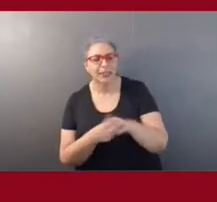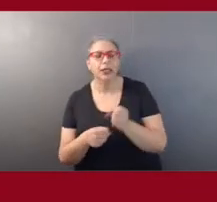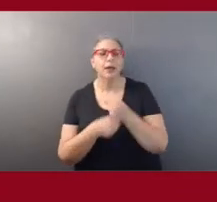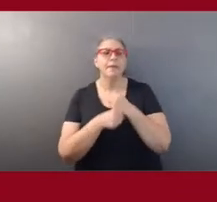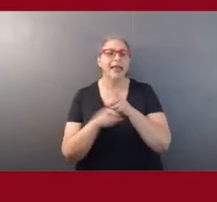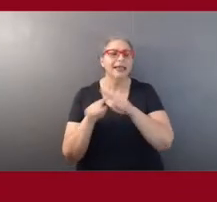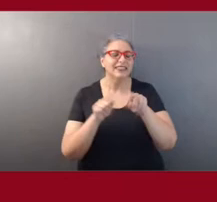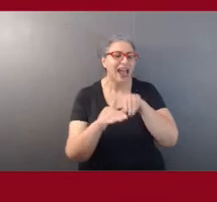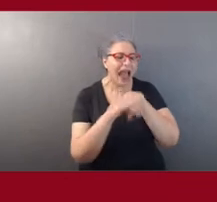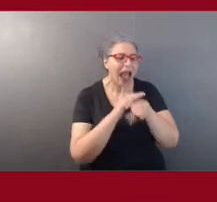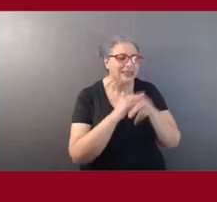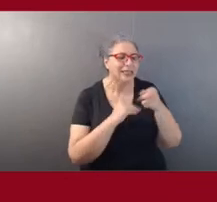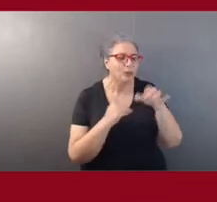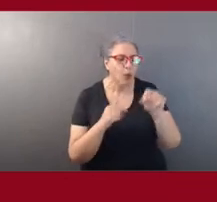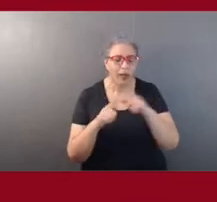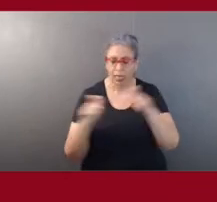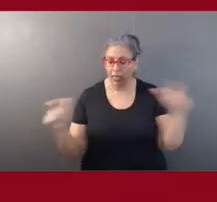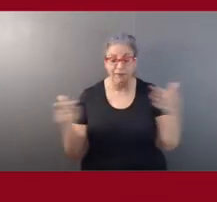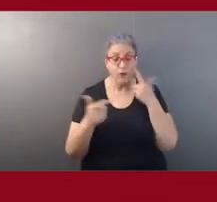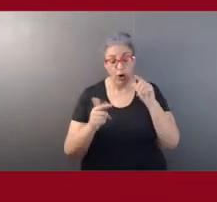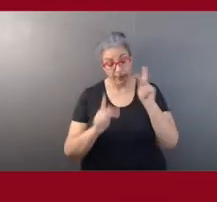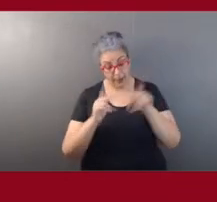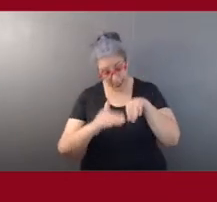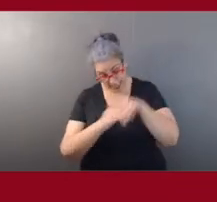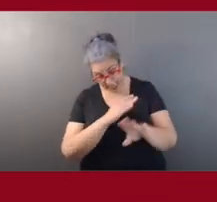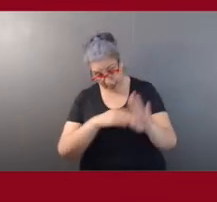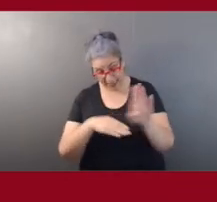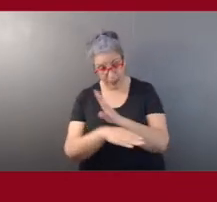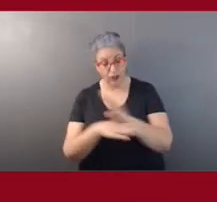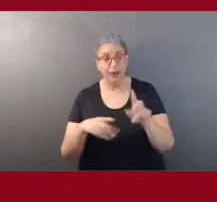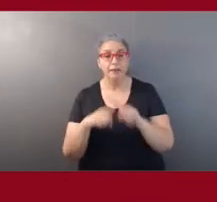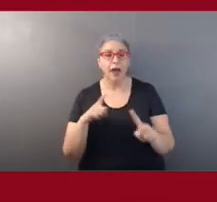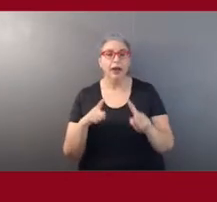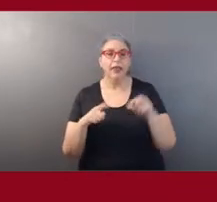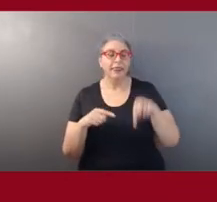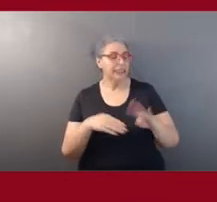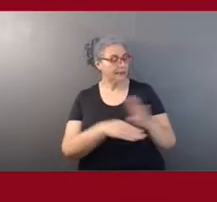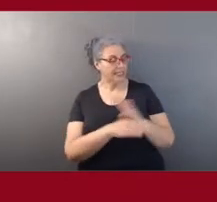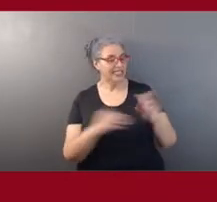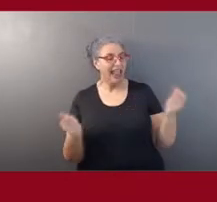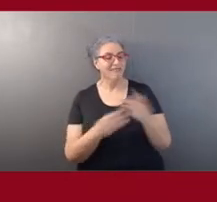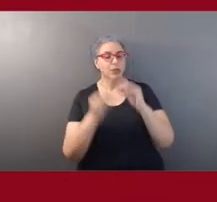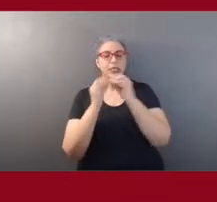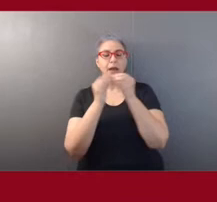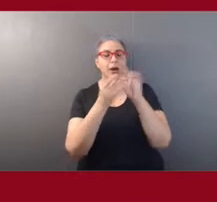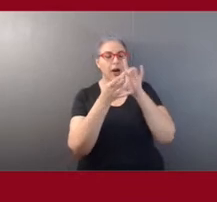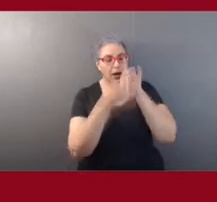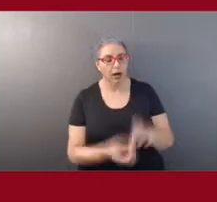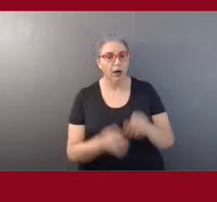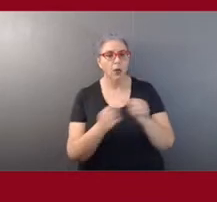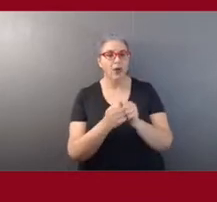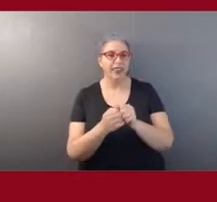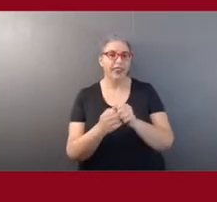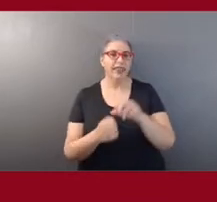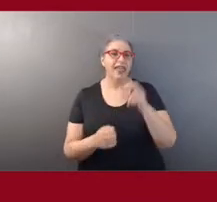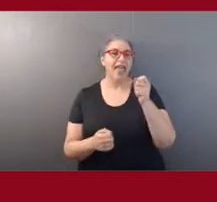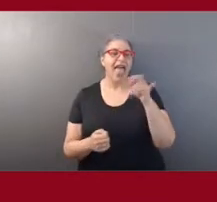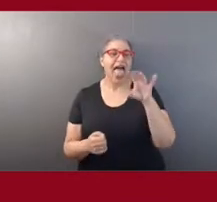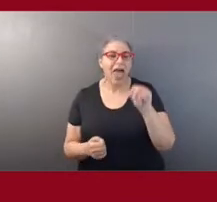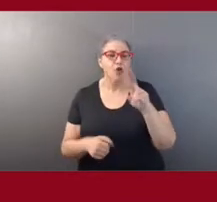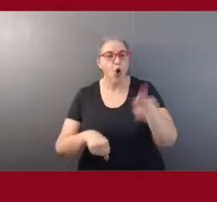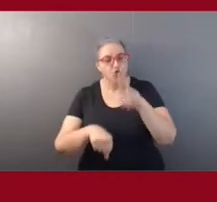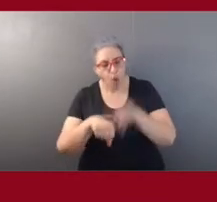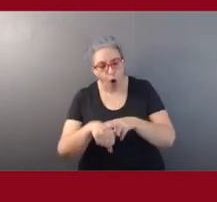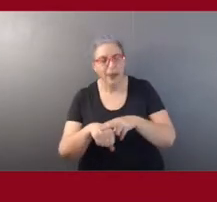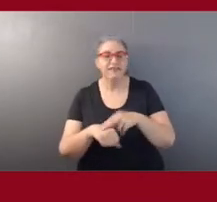enter the industry, if you create a whole industry where everyone's metrics are still centered in heterosexuality, heteronormative